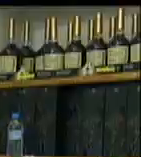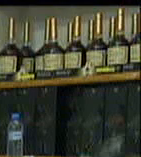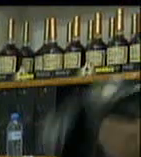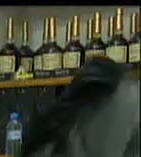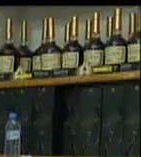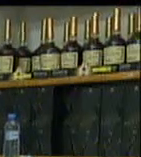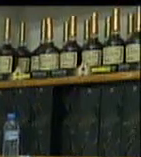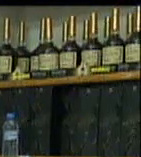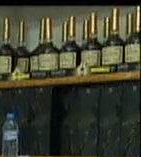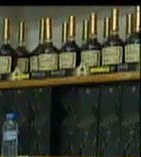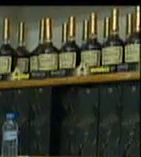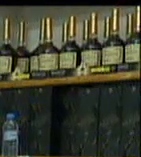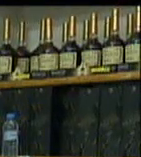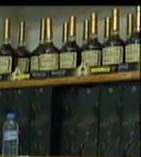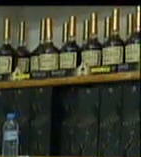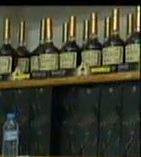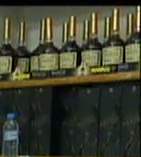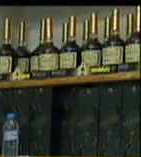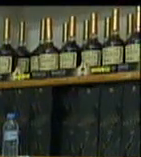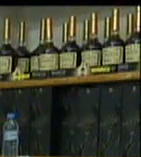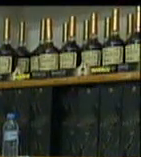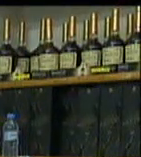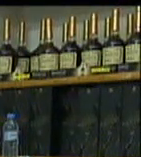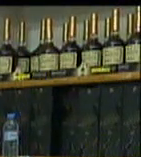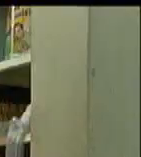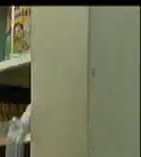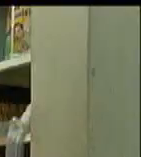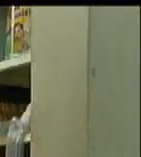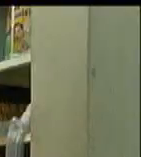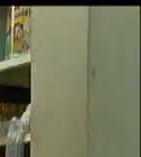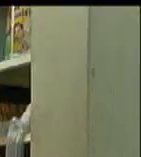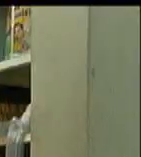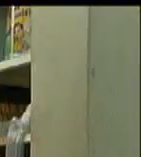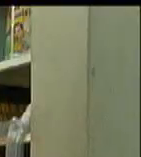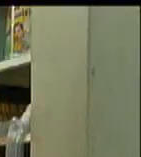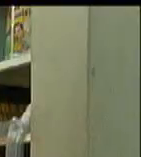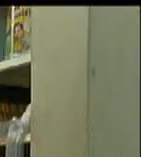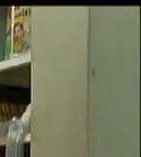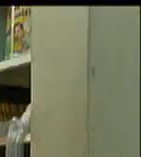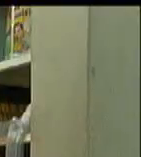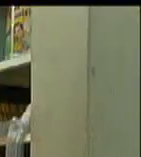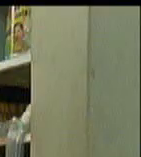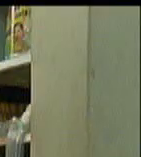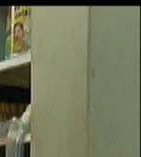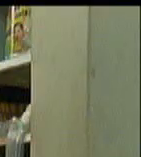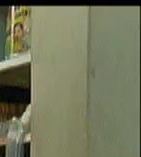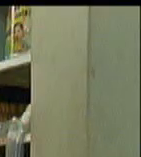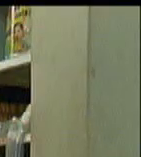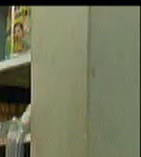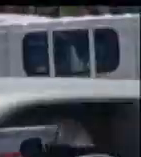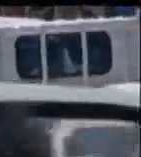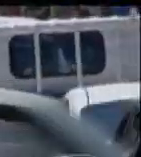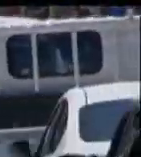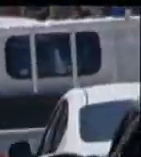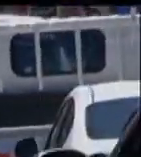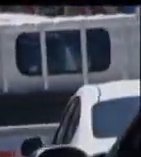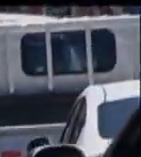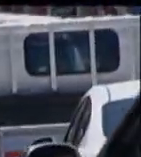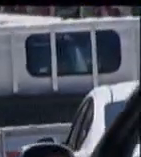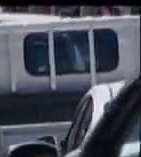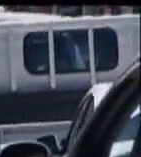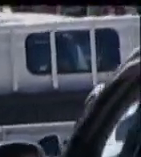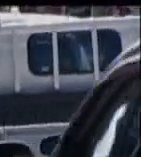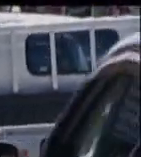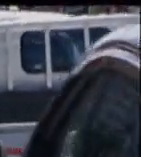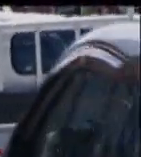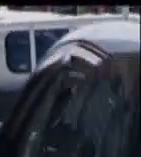region. Dr. Wheeler adds that the World Health Organization will examine all possible data before approving a vaccine, which would give